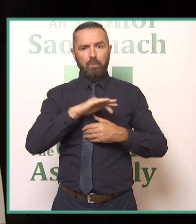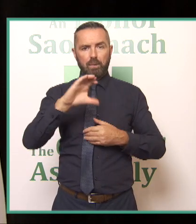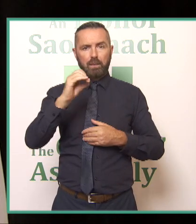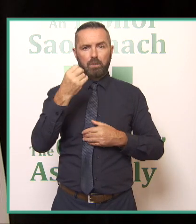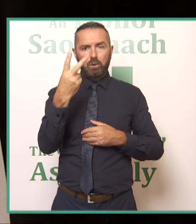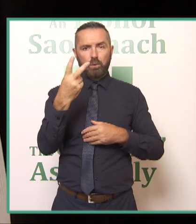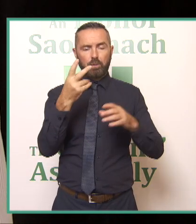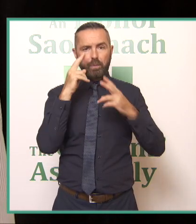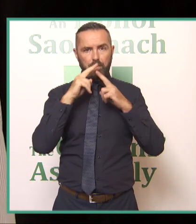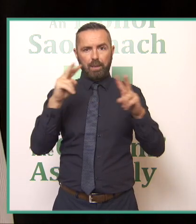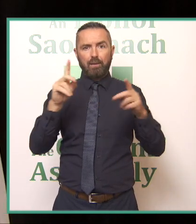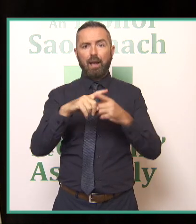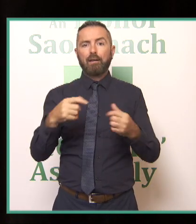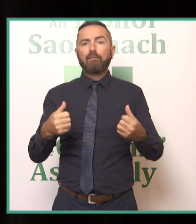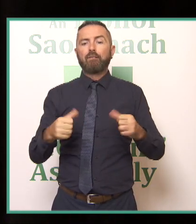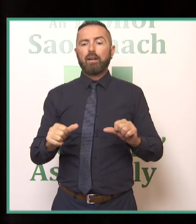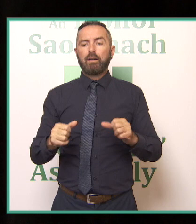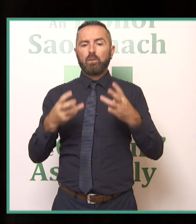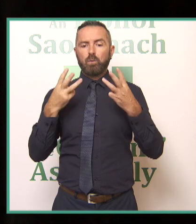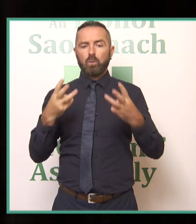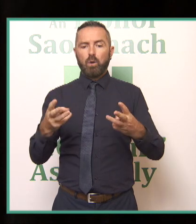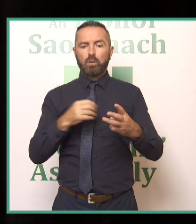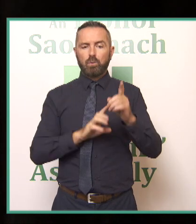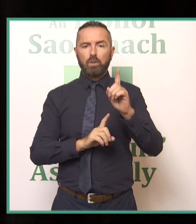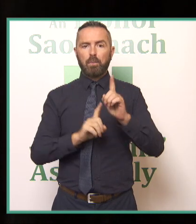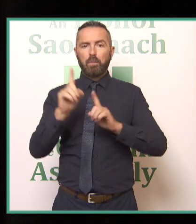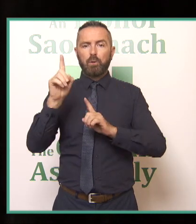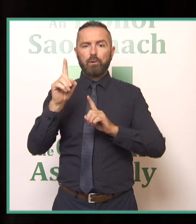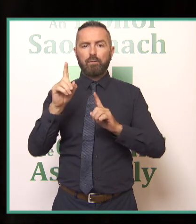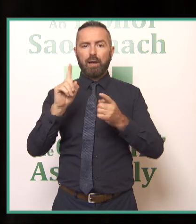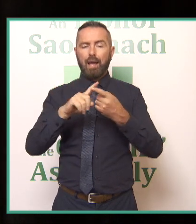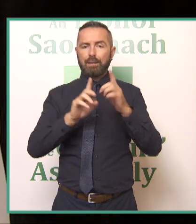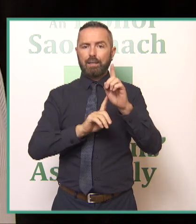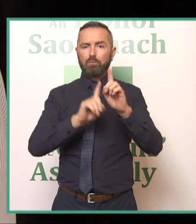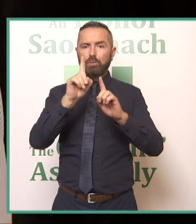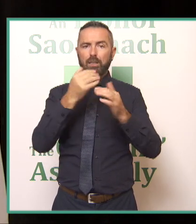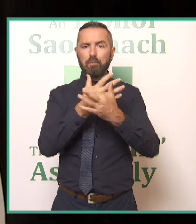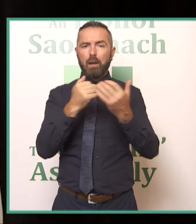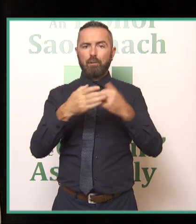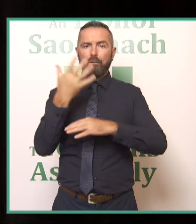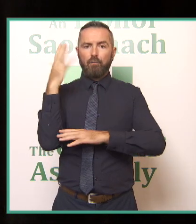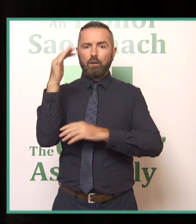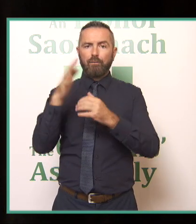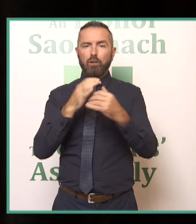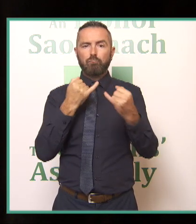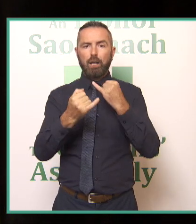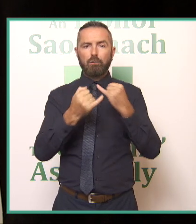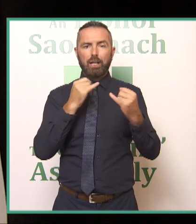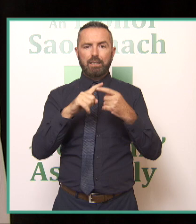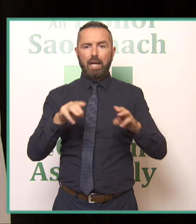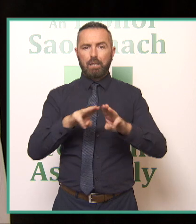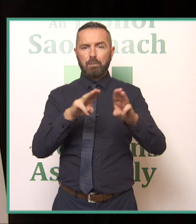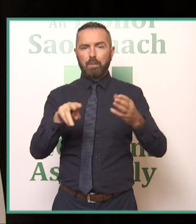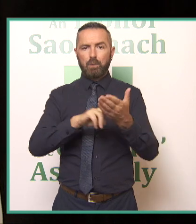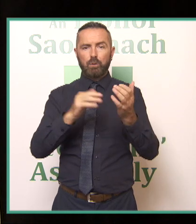view. And finally, we want to improve and increase the amount of forests for recreation and for people, double the